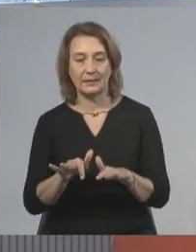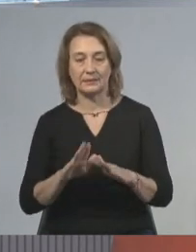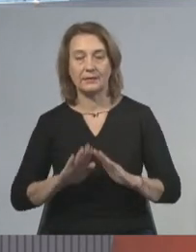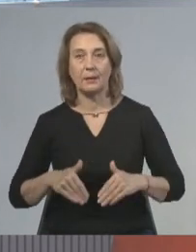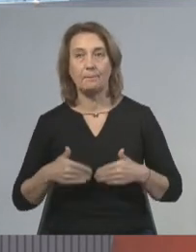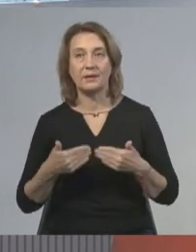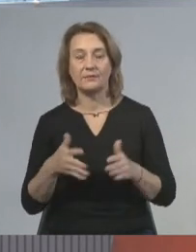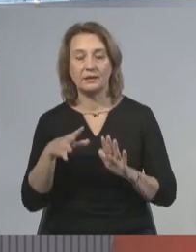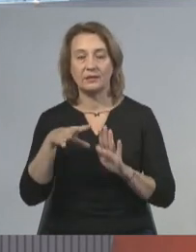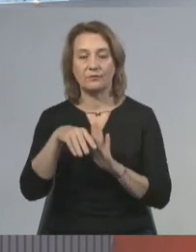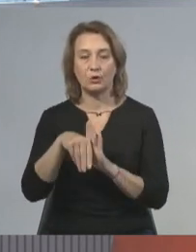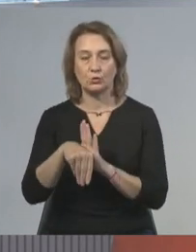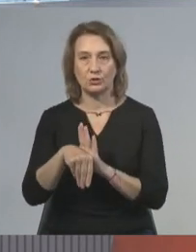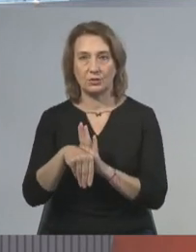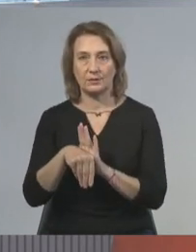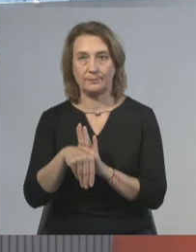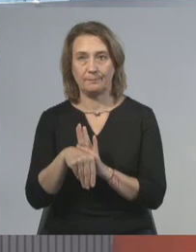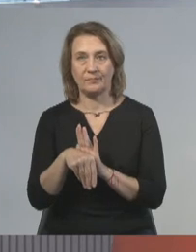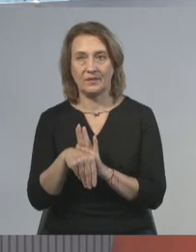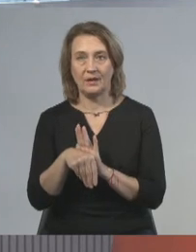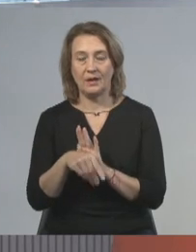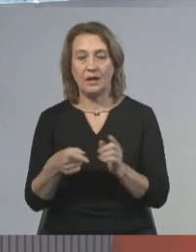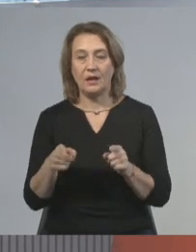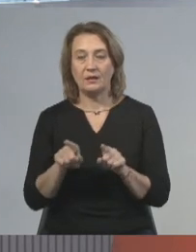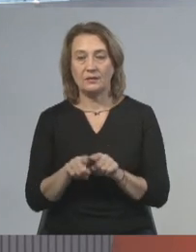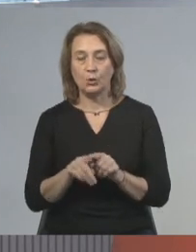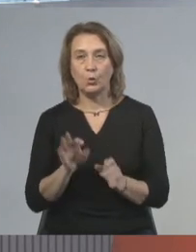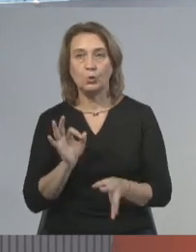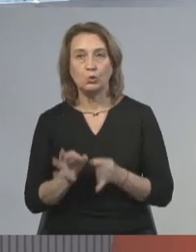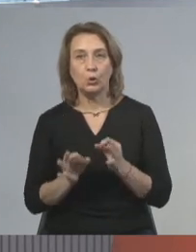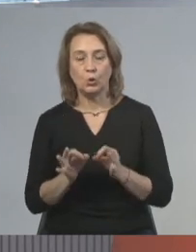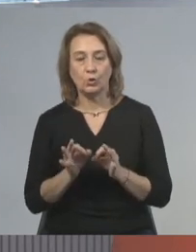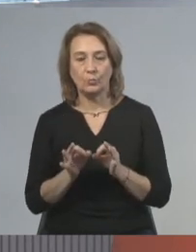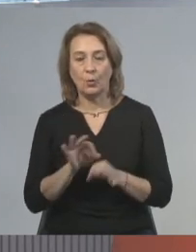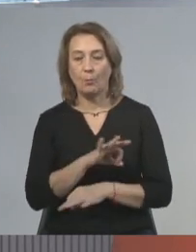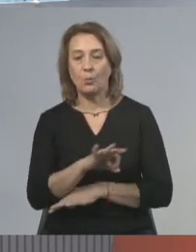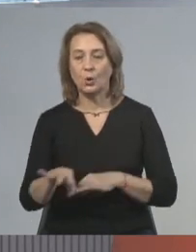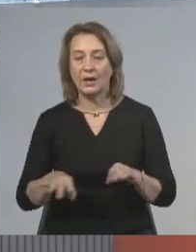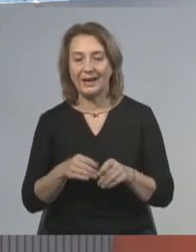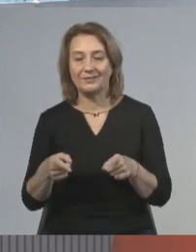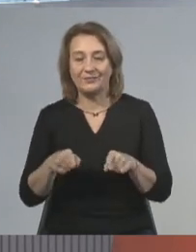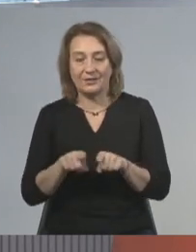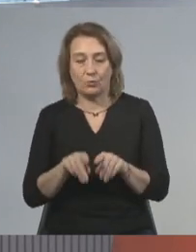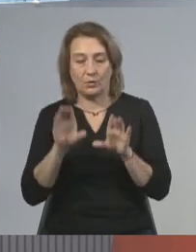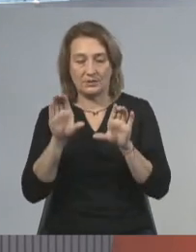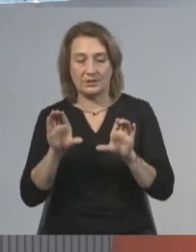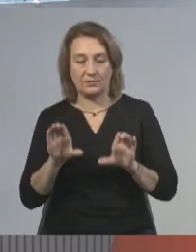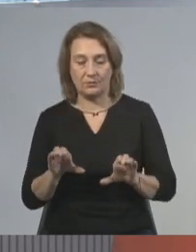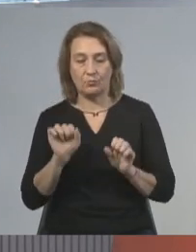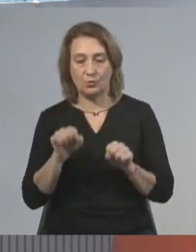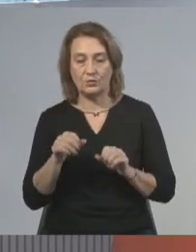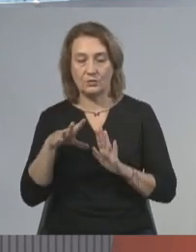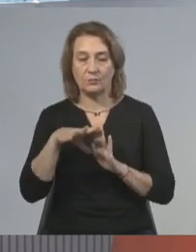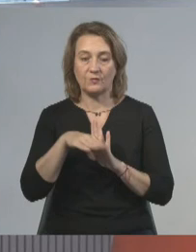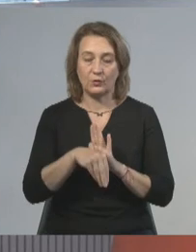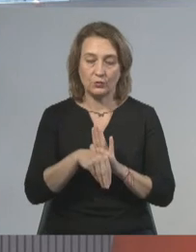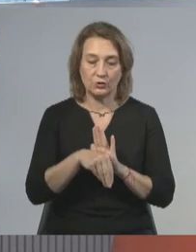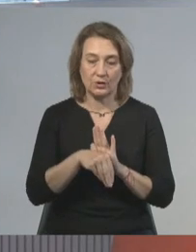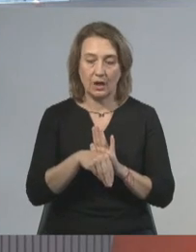interagency group we offer to include the norm in the draft law of the resolution